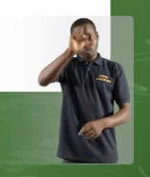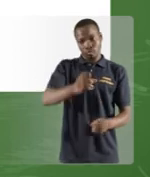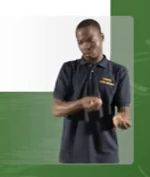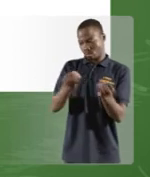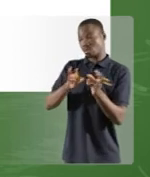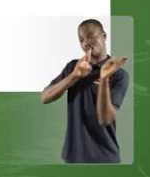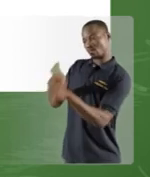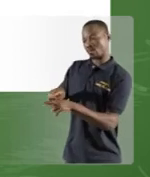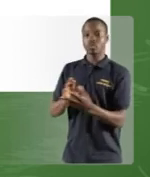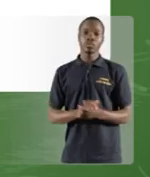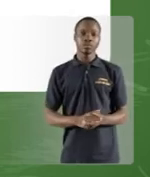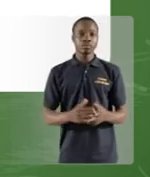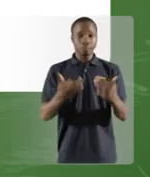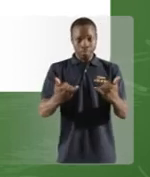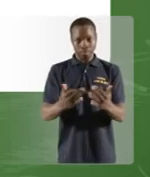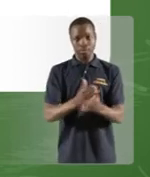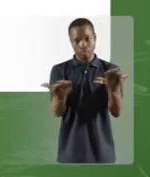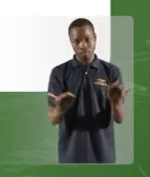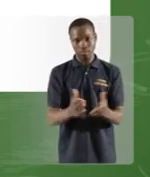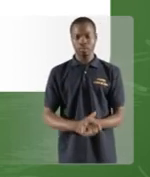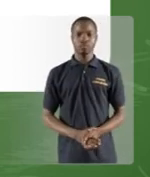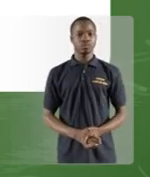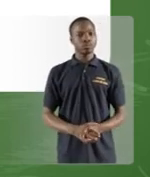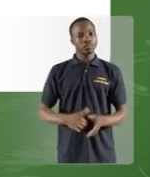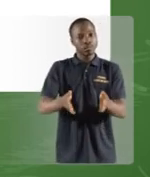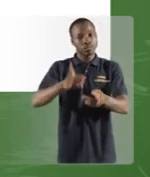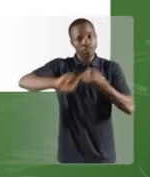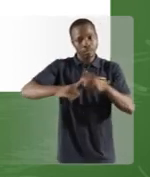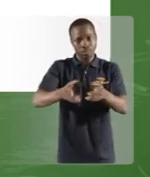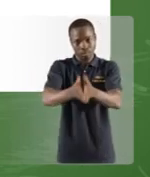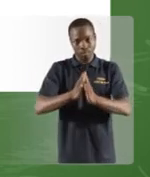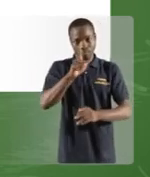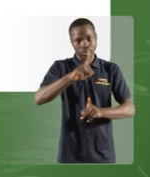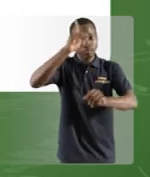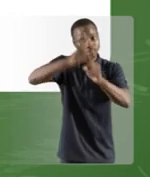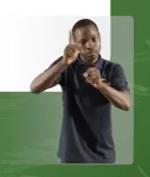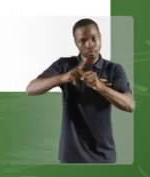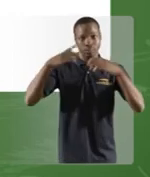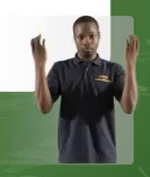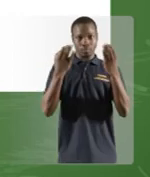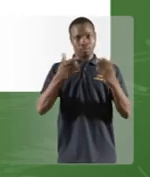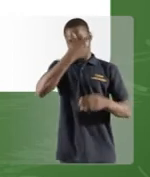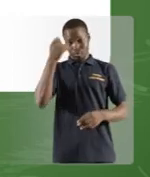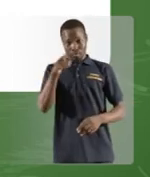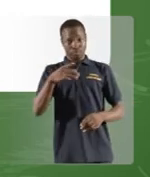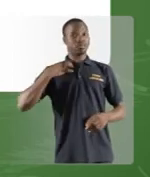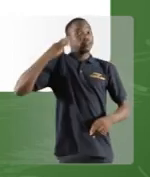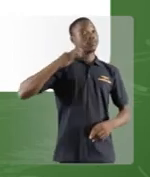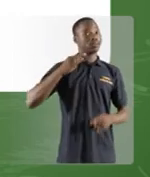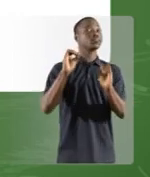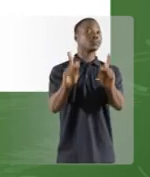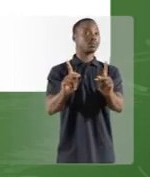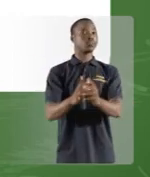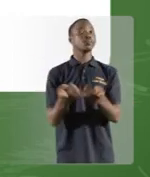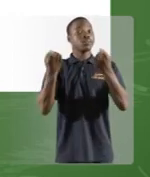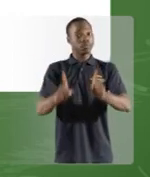see, your friends asked you to participate in a fashion show as their delegate. Okay? And